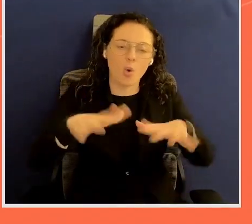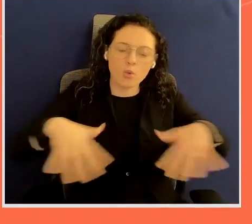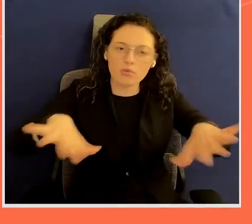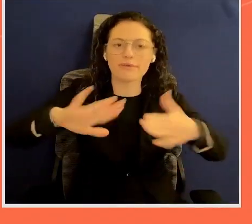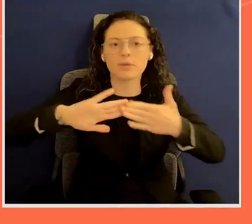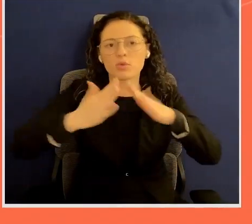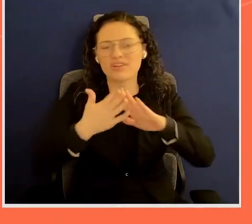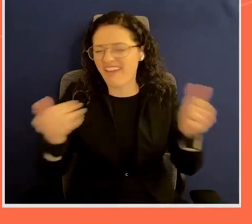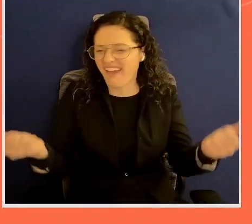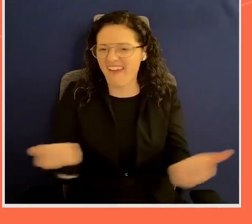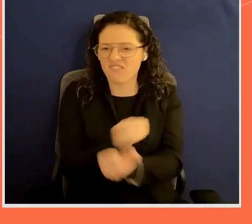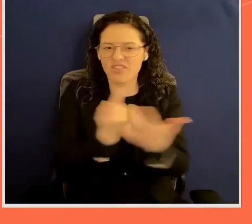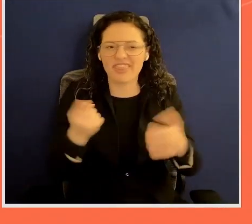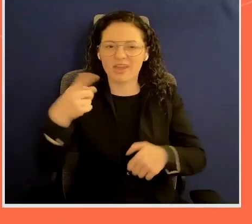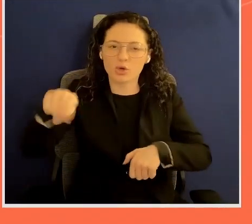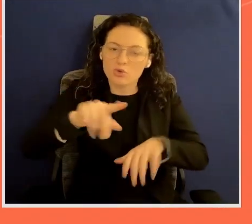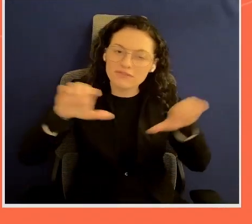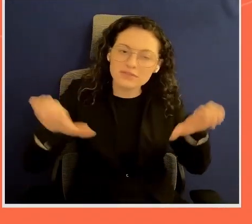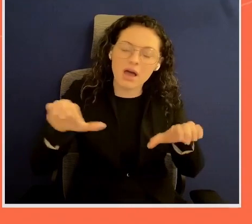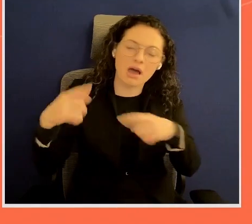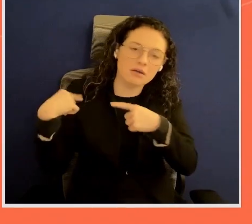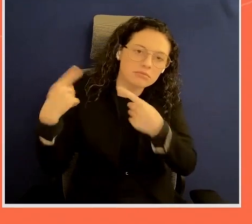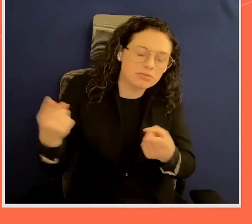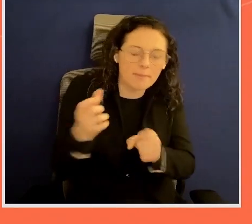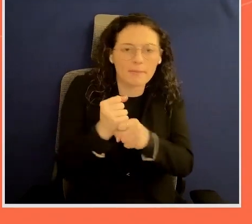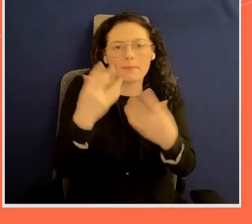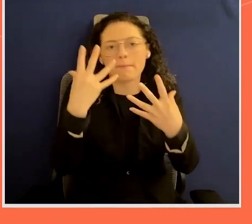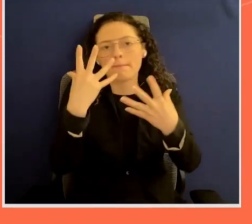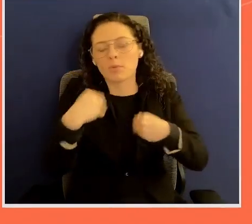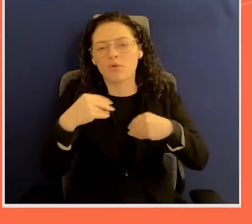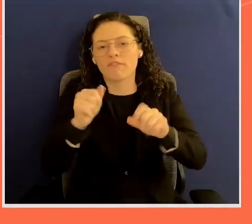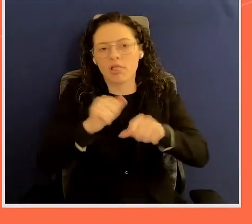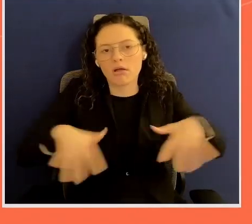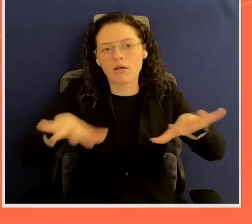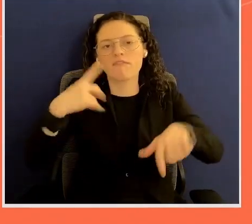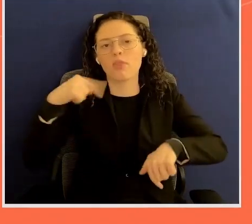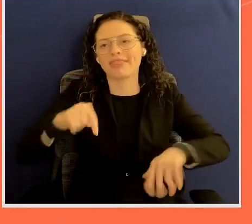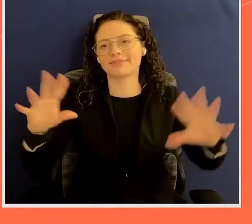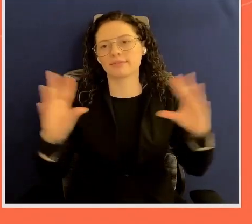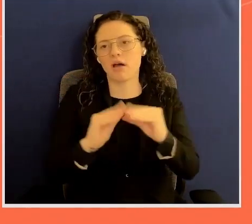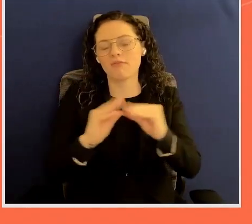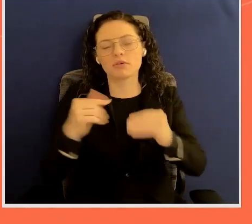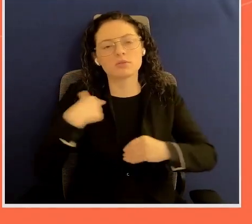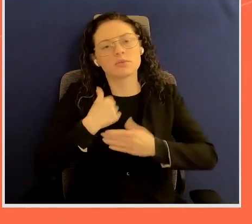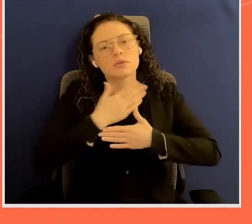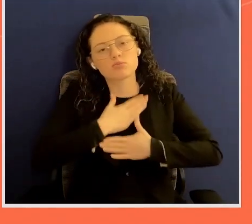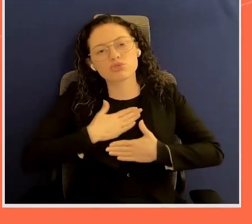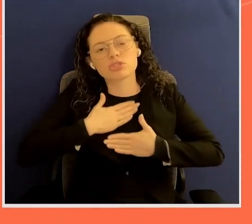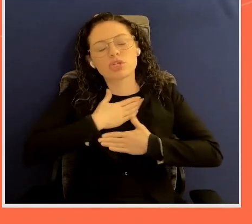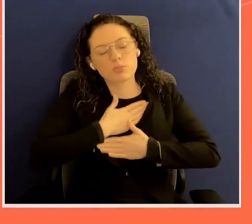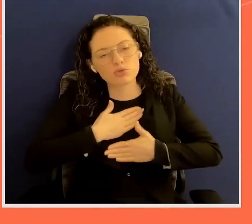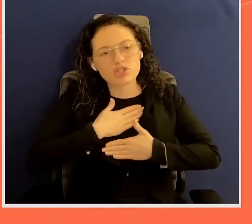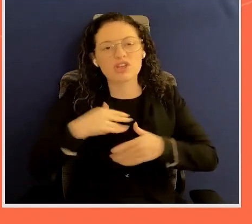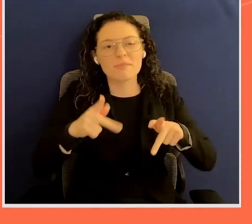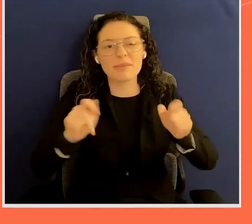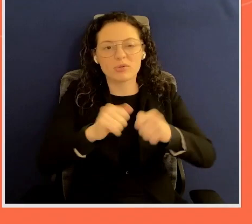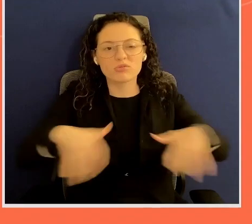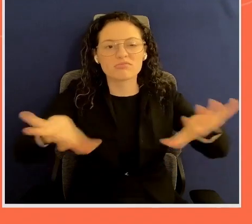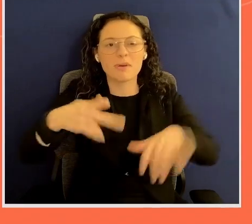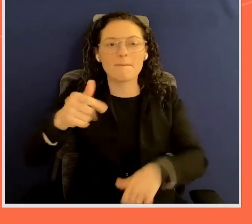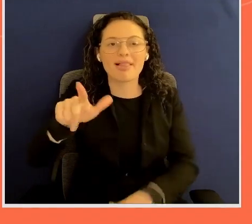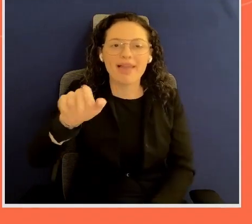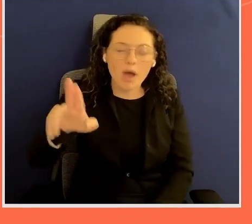generous contributions from our friends, the Republic of China, Taiwan, and the Nippon Foundation, and the many others that